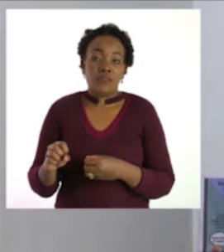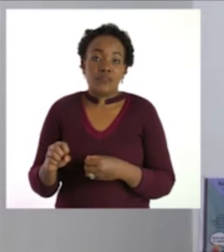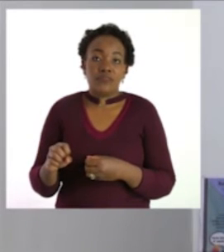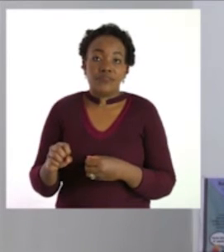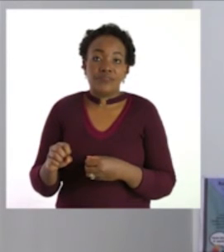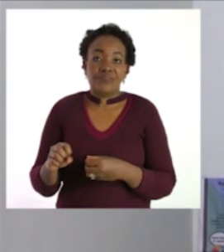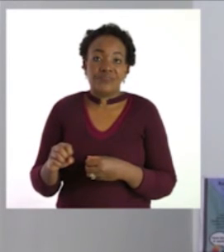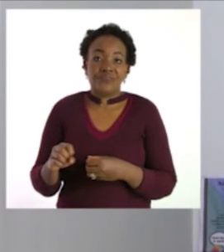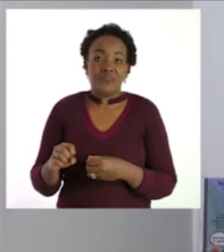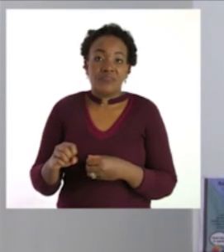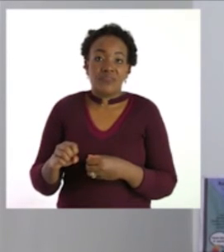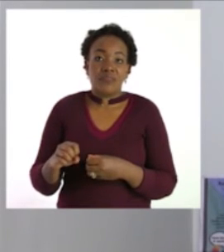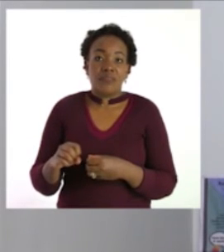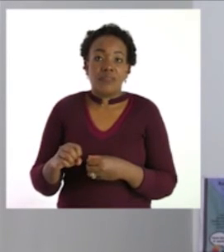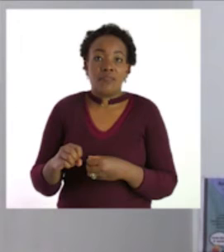all